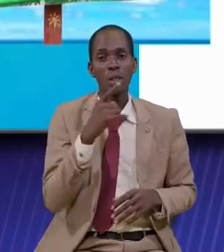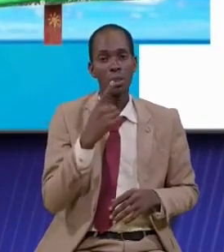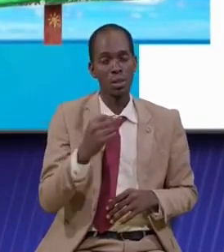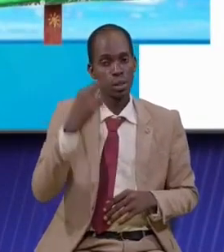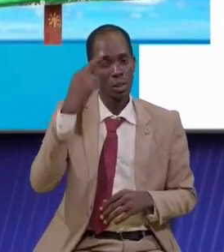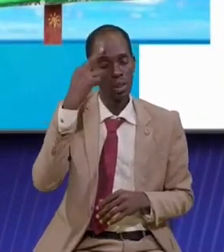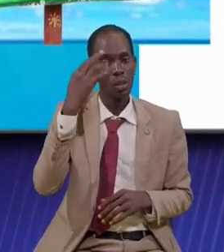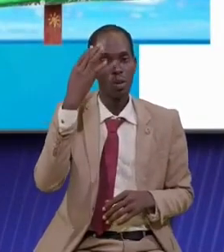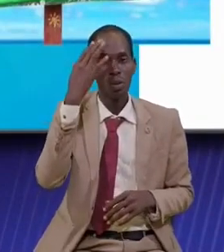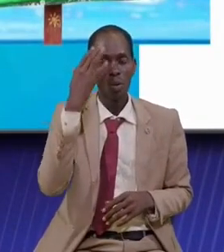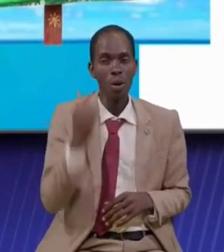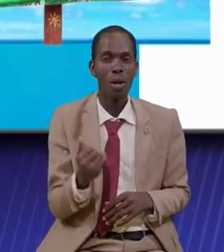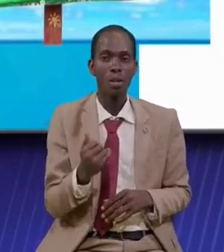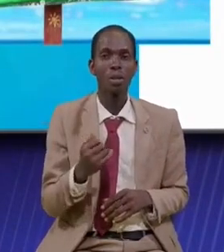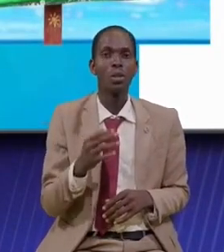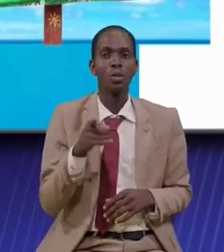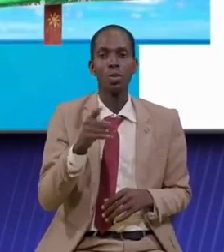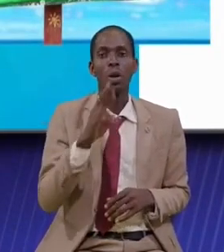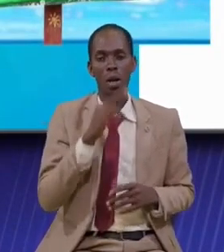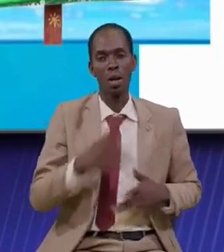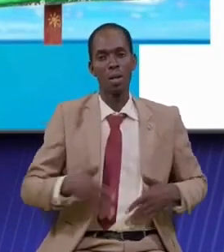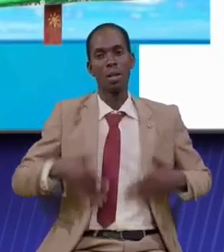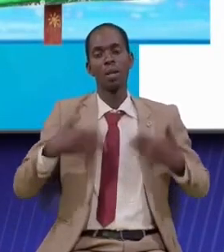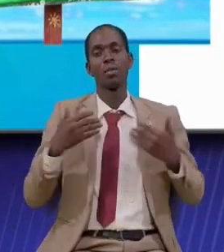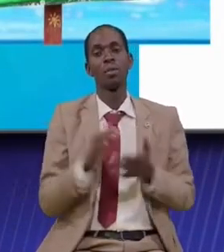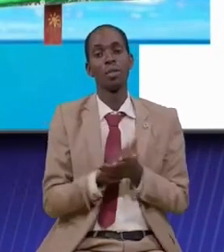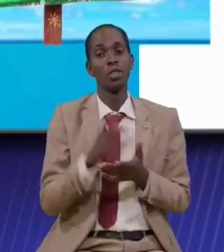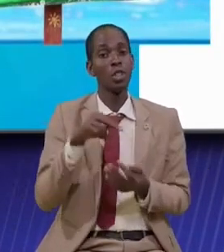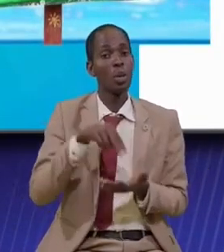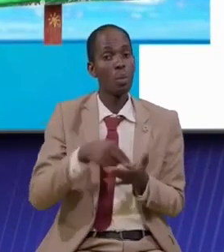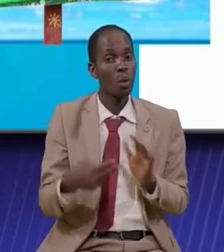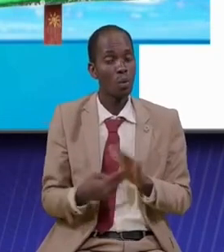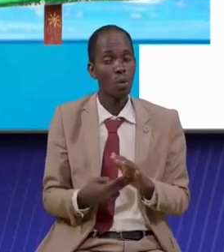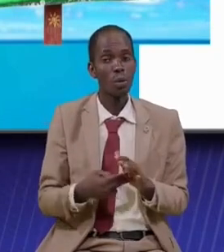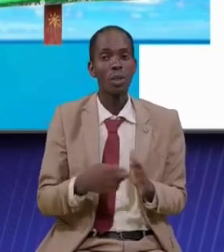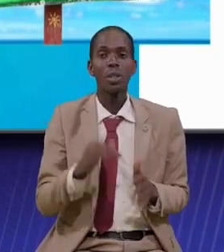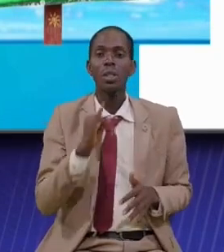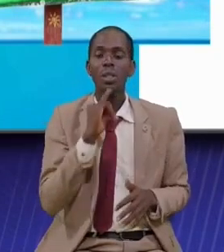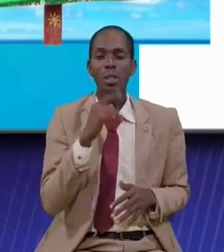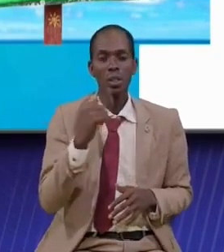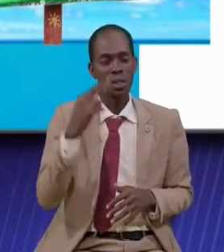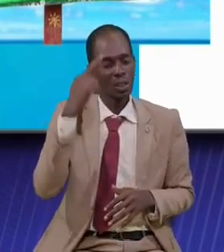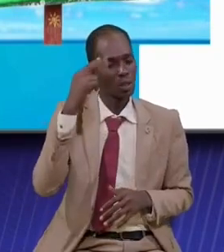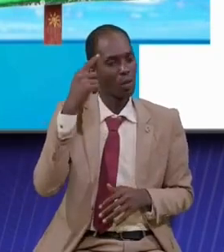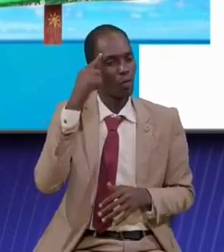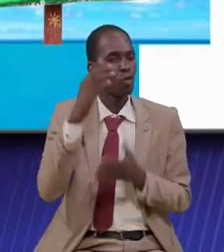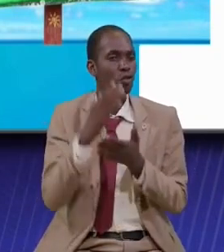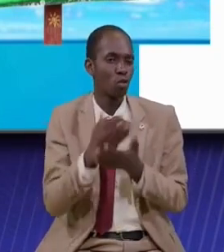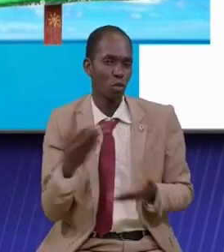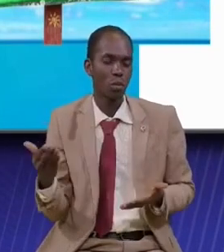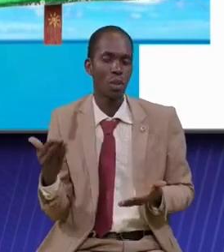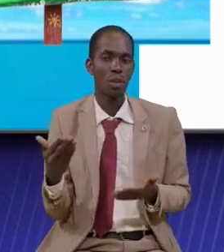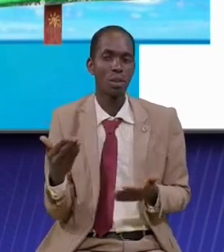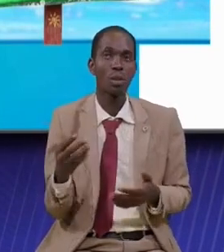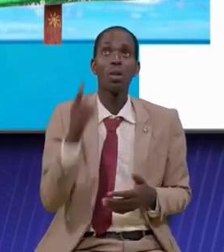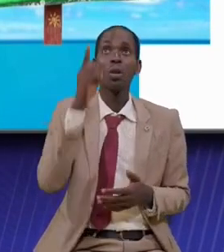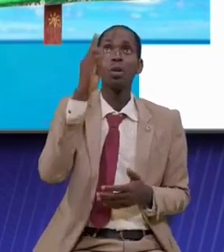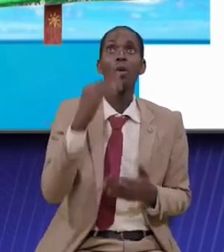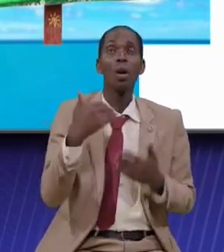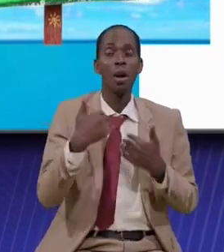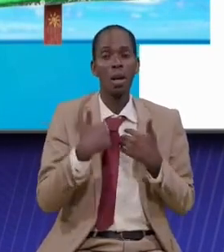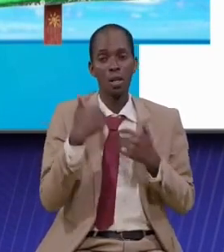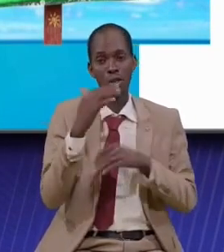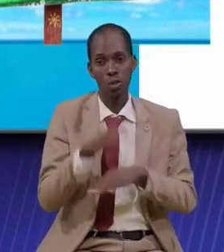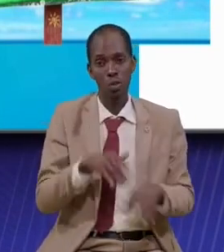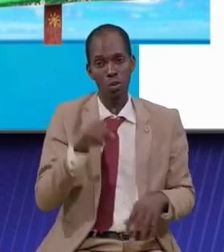are alive. Amen. The purpose is a reason for something. God has called you for a purpose.